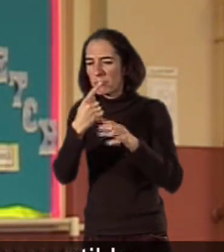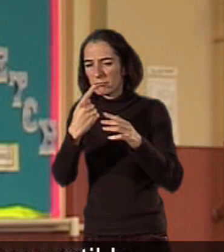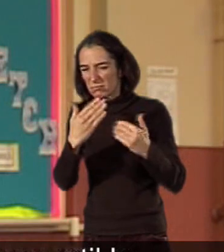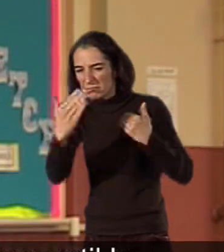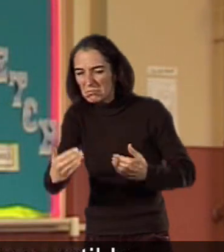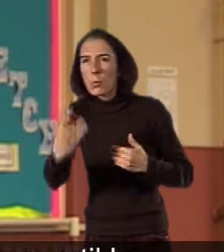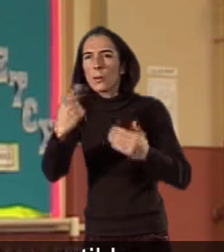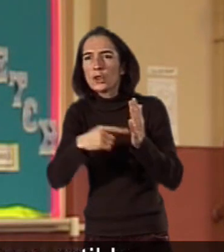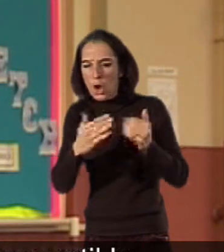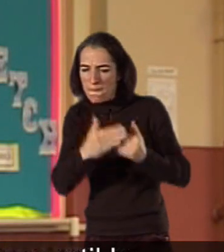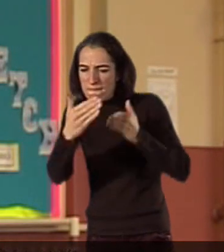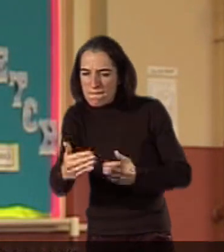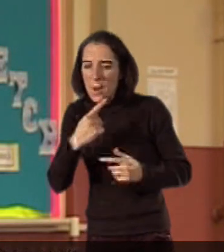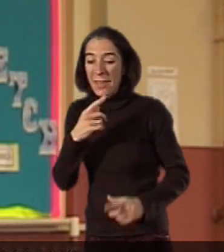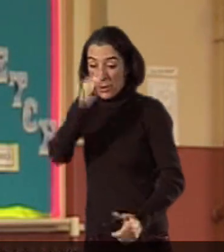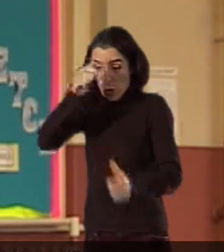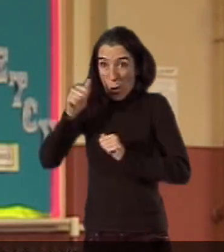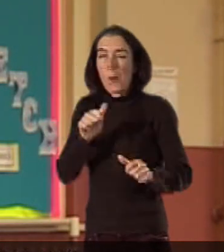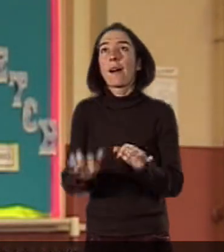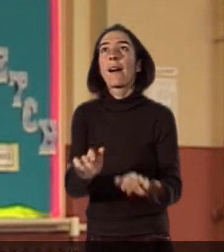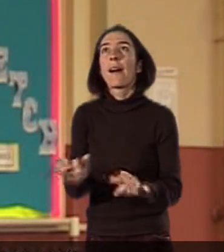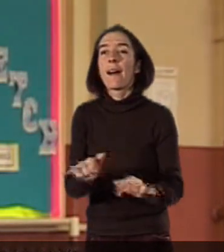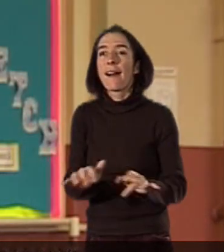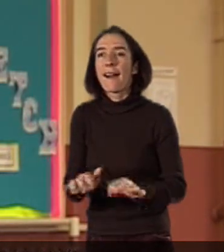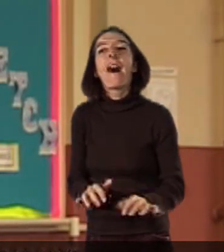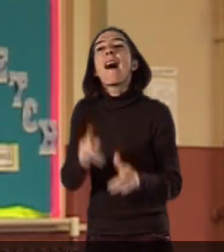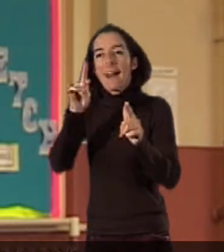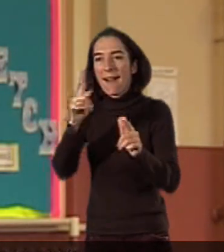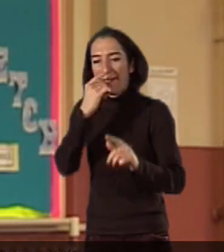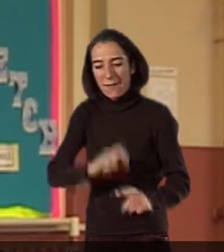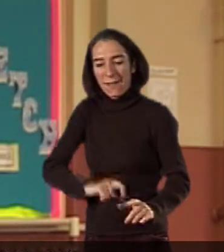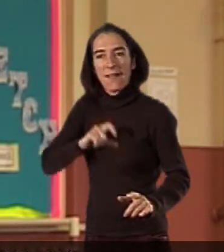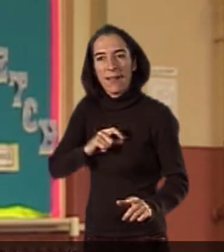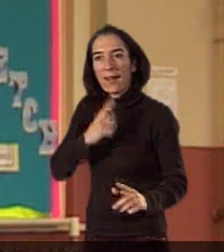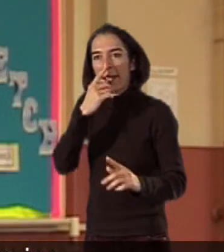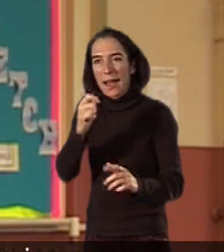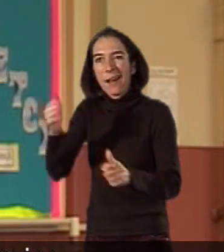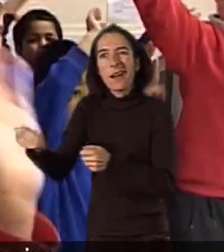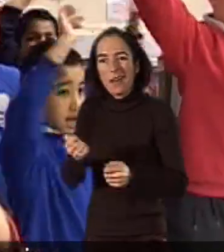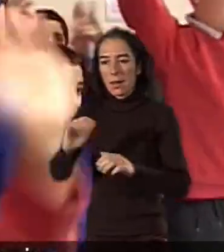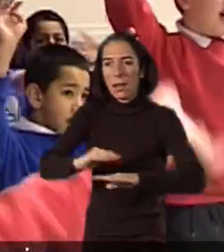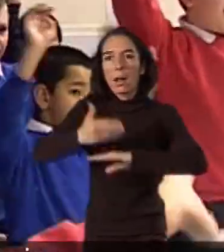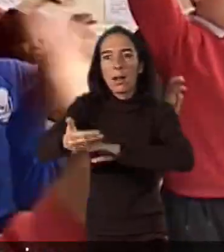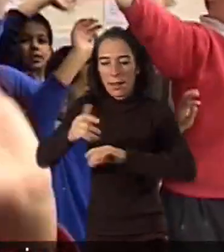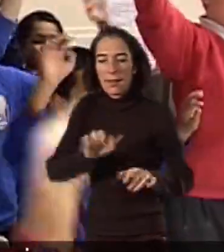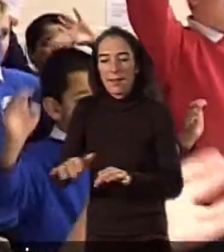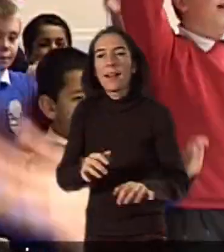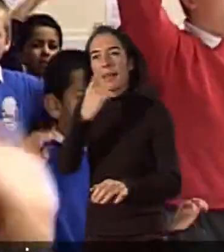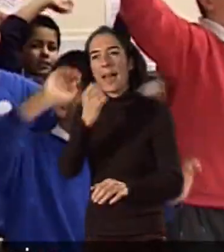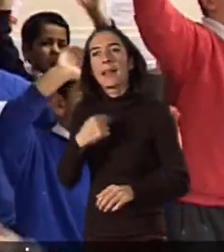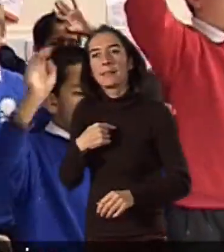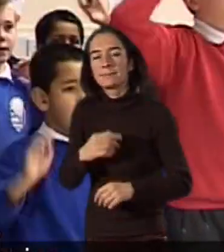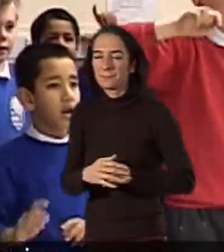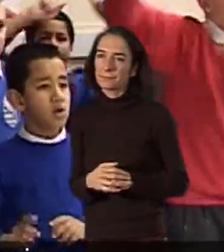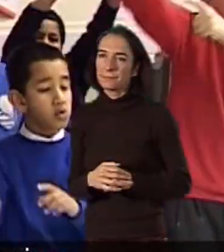was able to be more familiar with the layout of the keyboard. Then you can move on to bringing in using a keyboard. The Special Schools